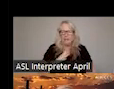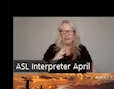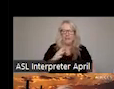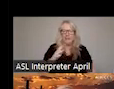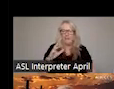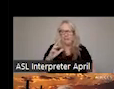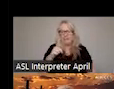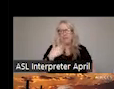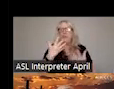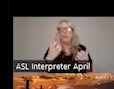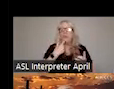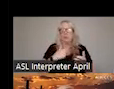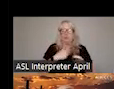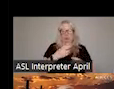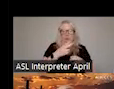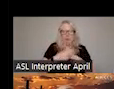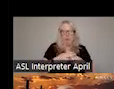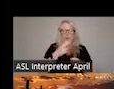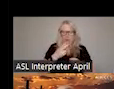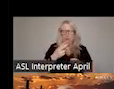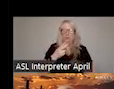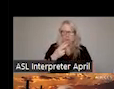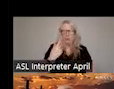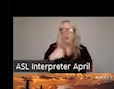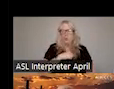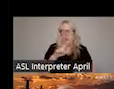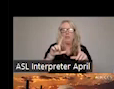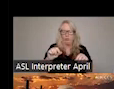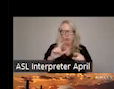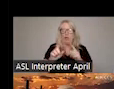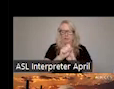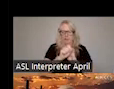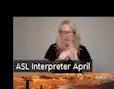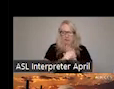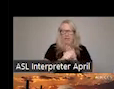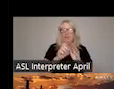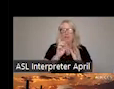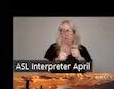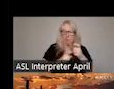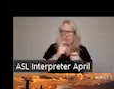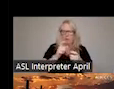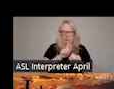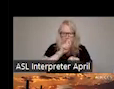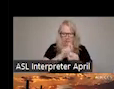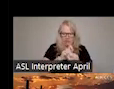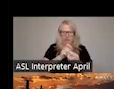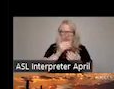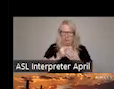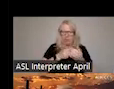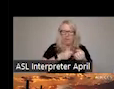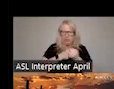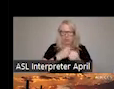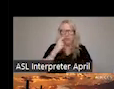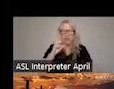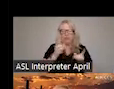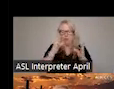Dana wanted me to mention that we do have state appropriations specifically to fund the crisis services that